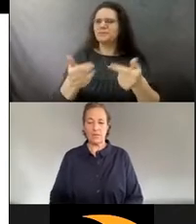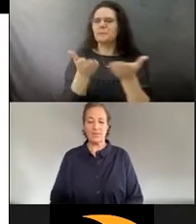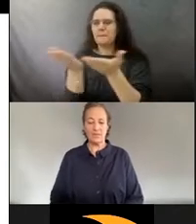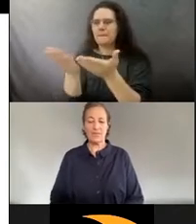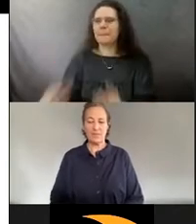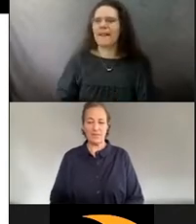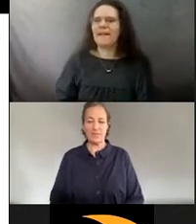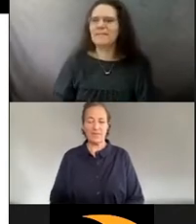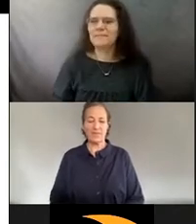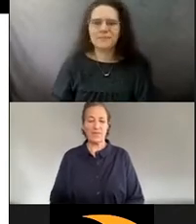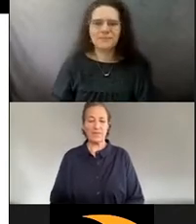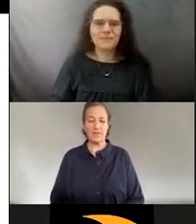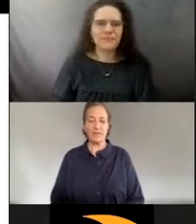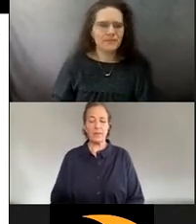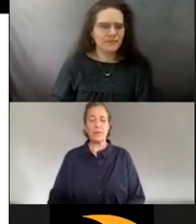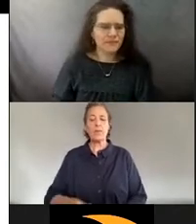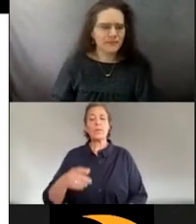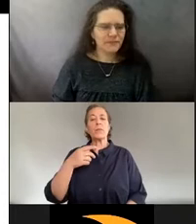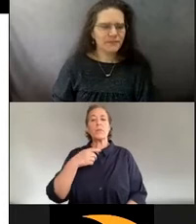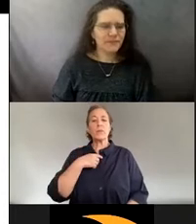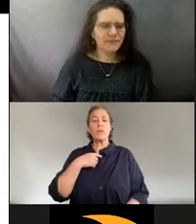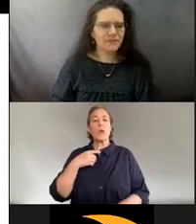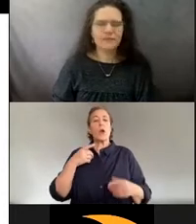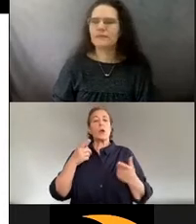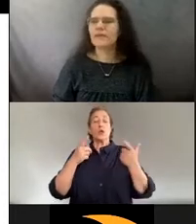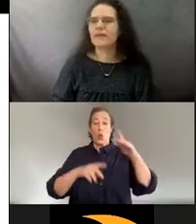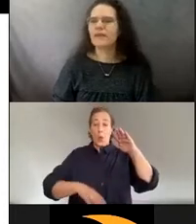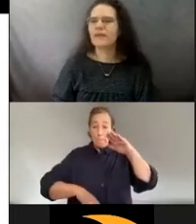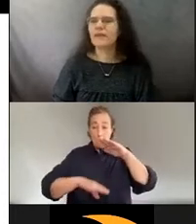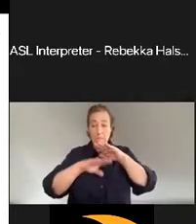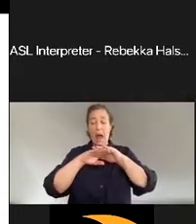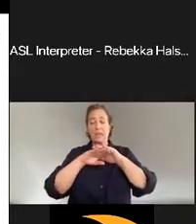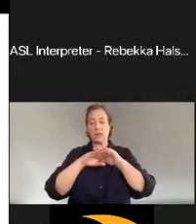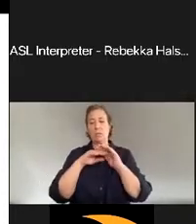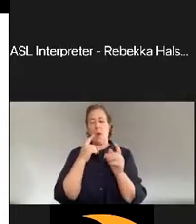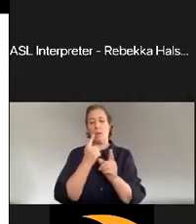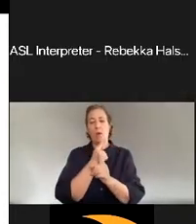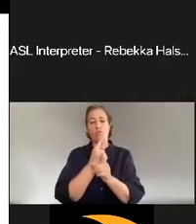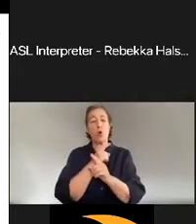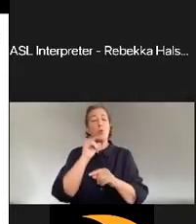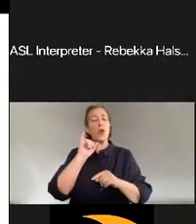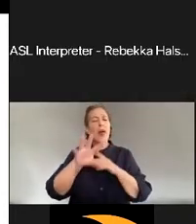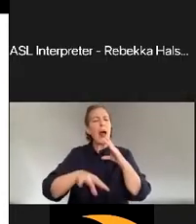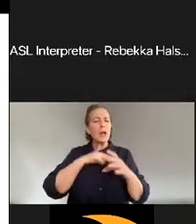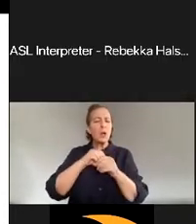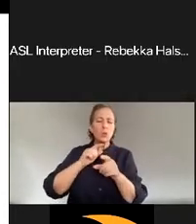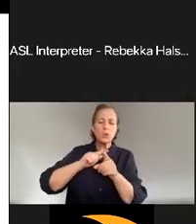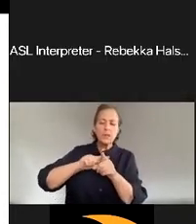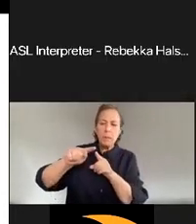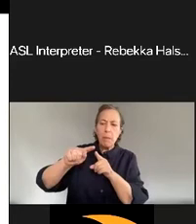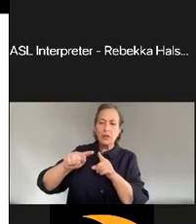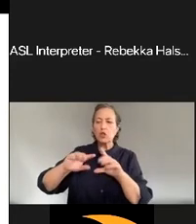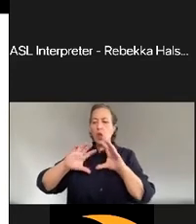disabled to the maximum extent appropriate. And that's special classes, separate